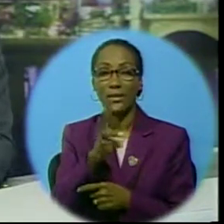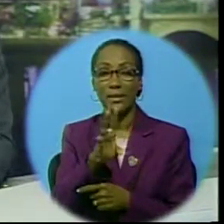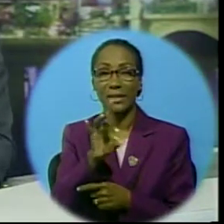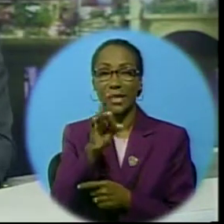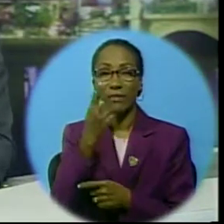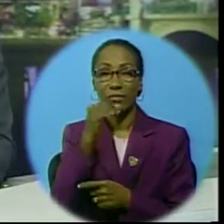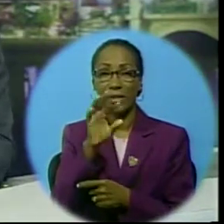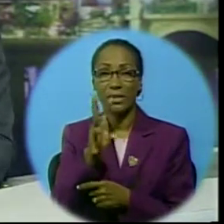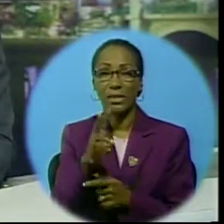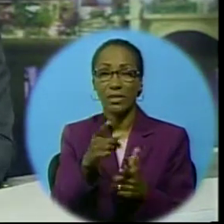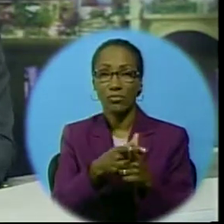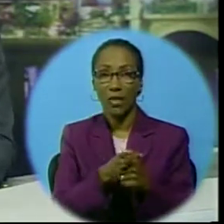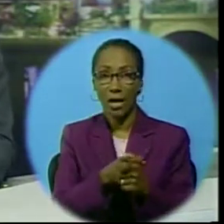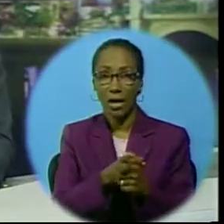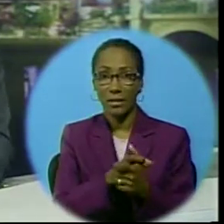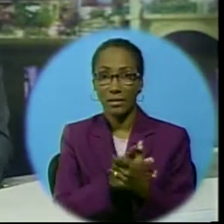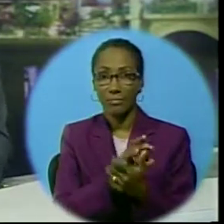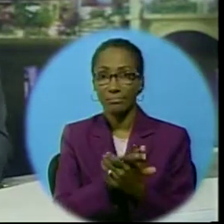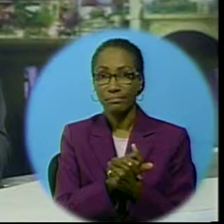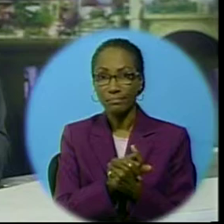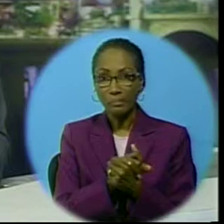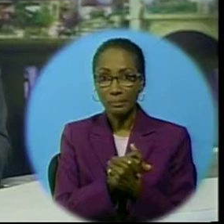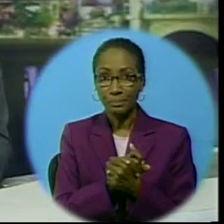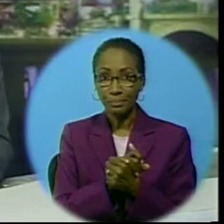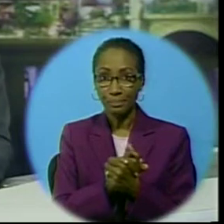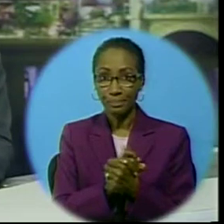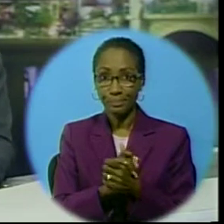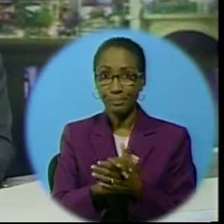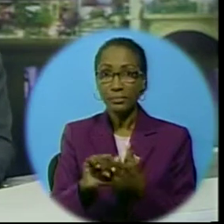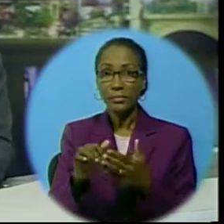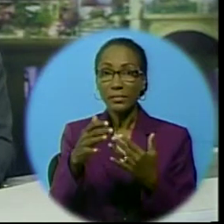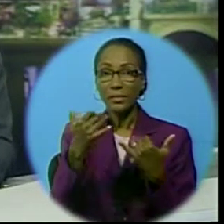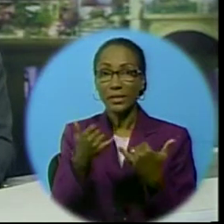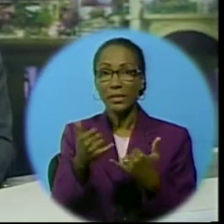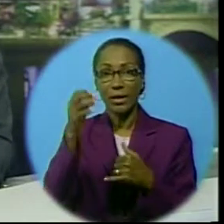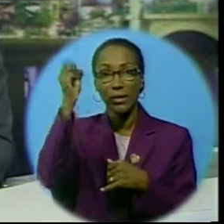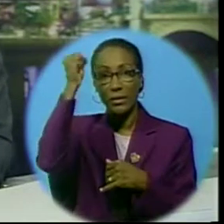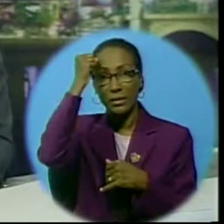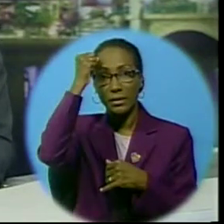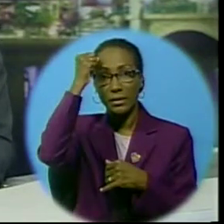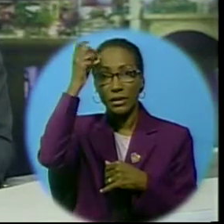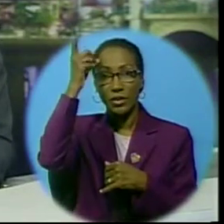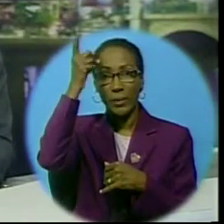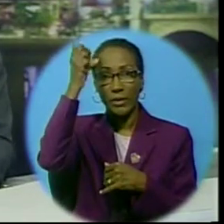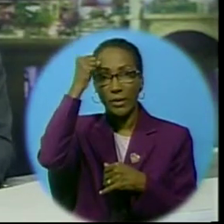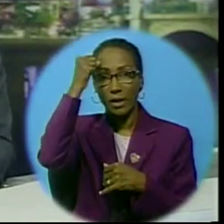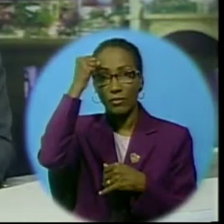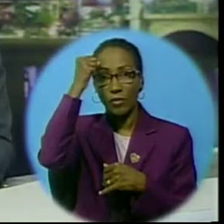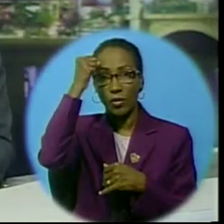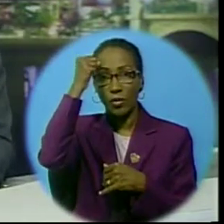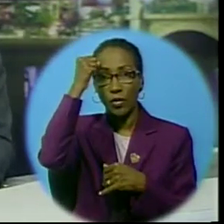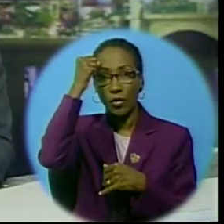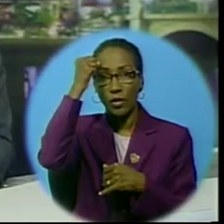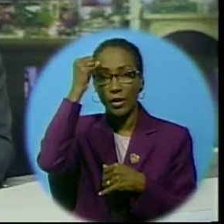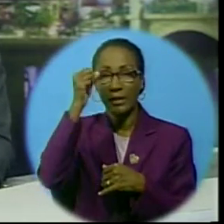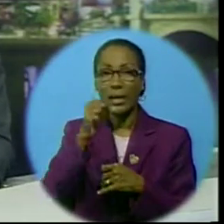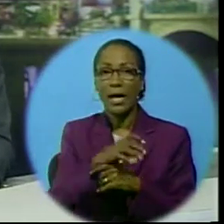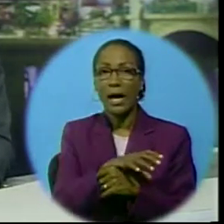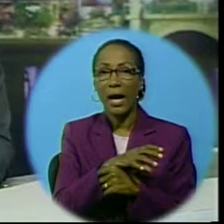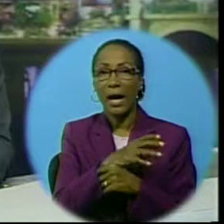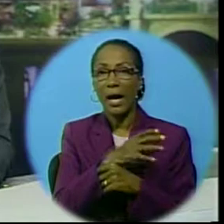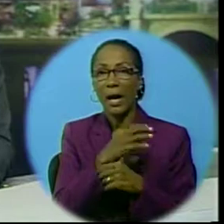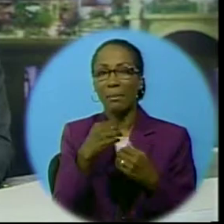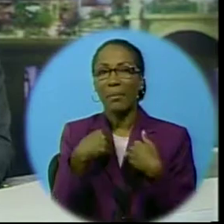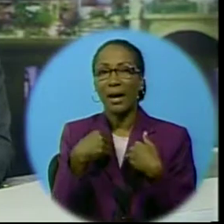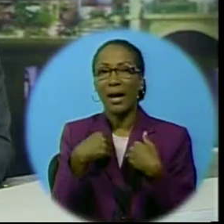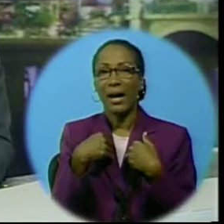6. Switching sports now, Dwayne Stanford found the back of the net twice to give his Mackerson Britain's Hill side the